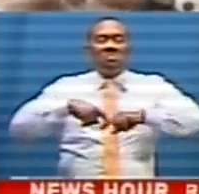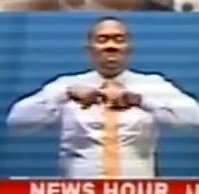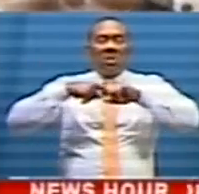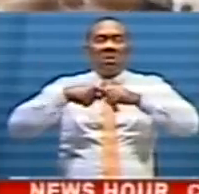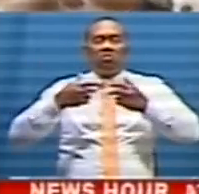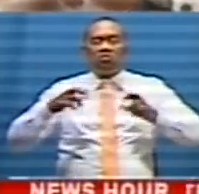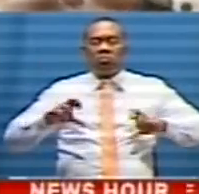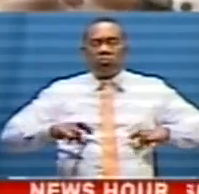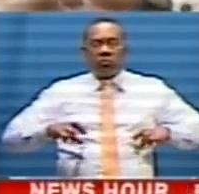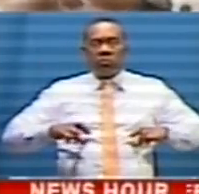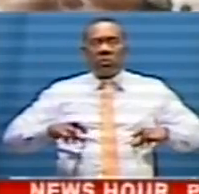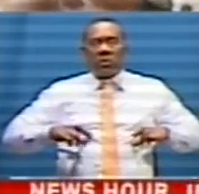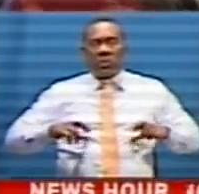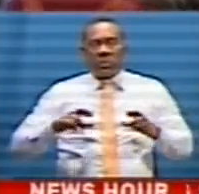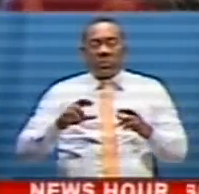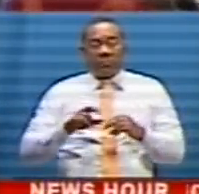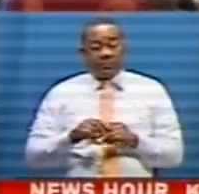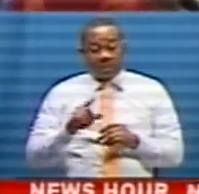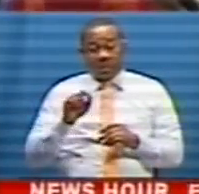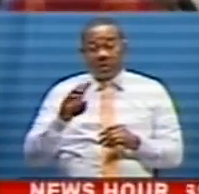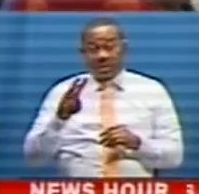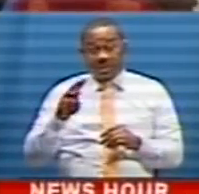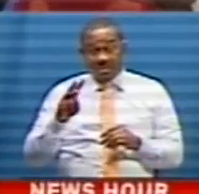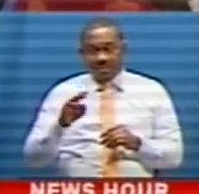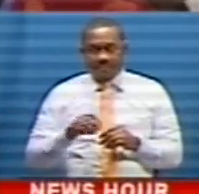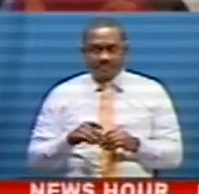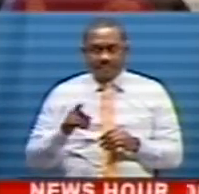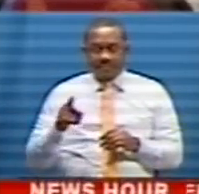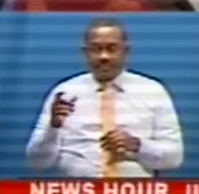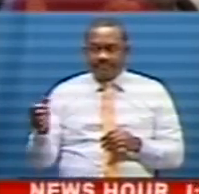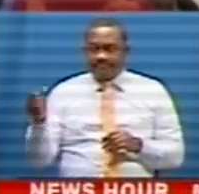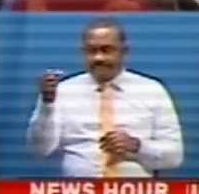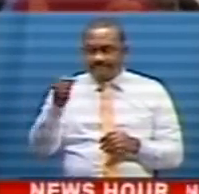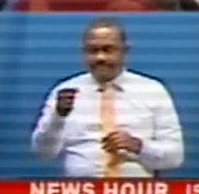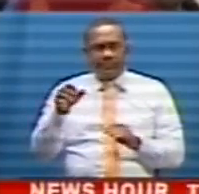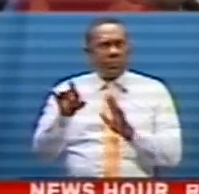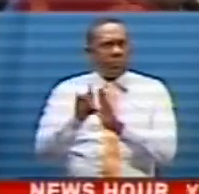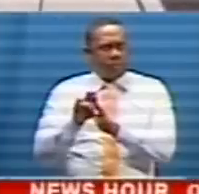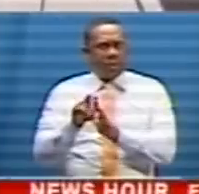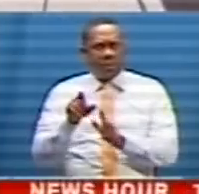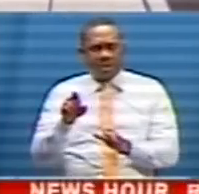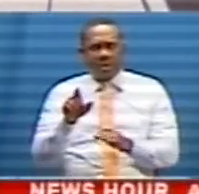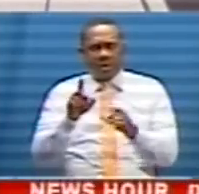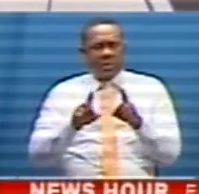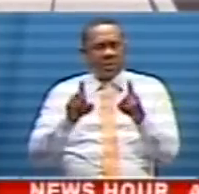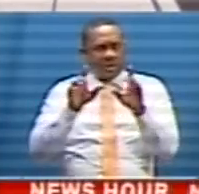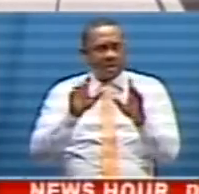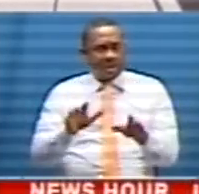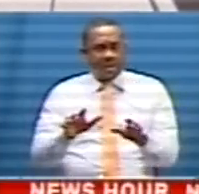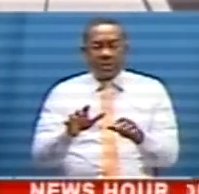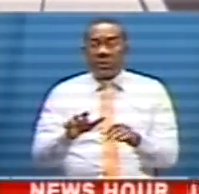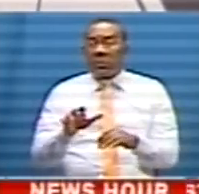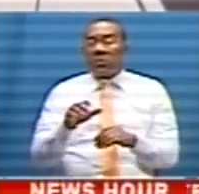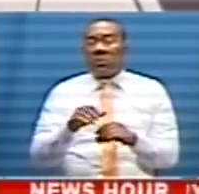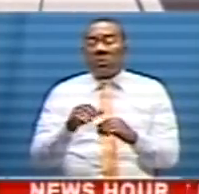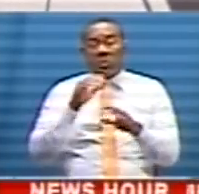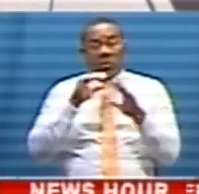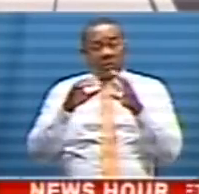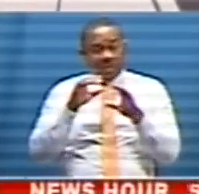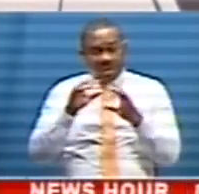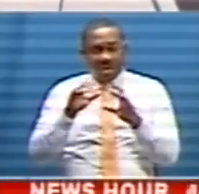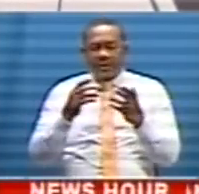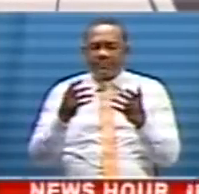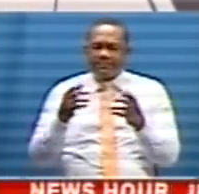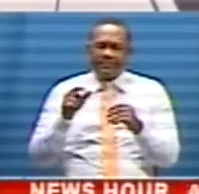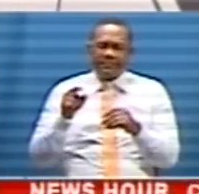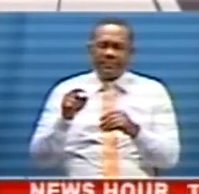in 2016. His appointment as the director of communication and campaign for the Ask Bagbin campaign team will